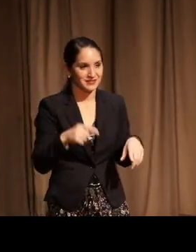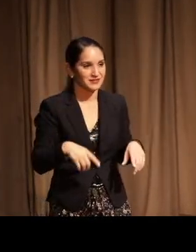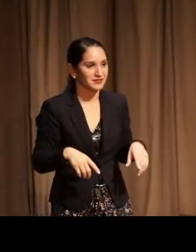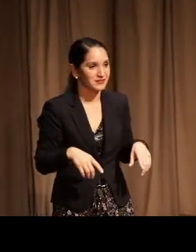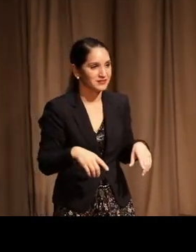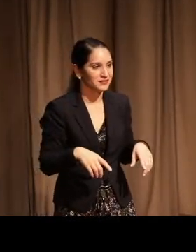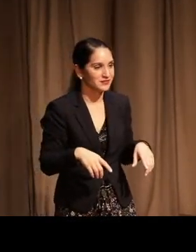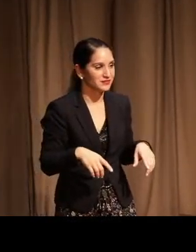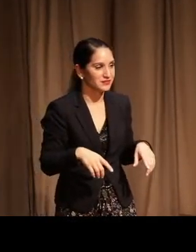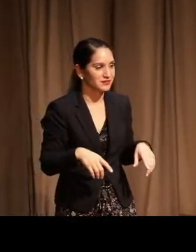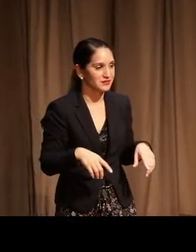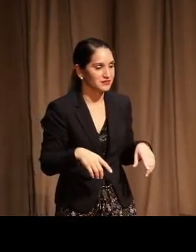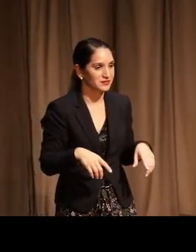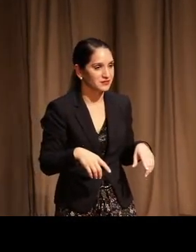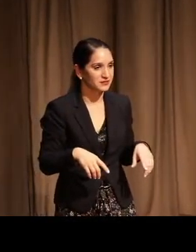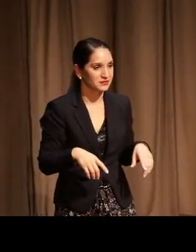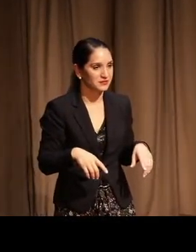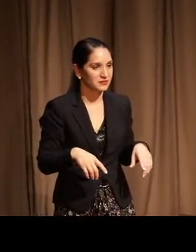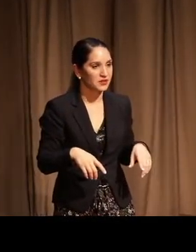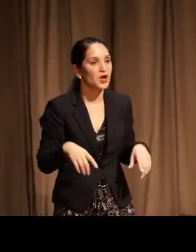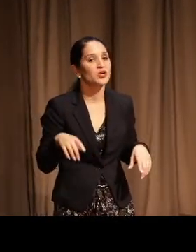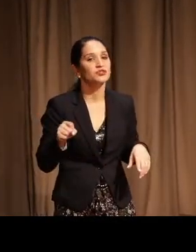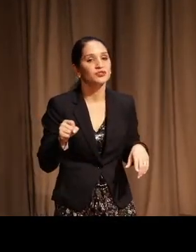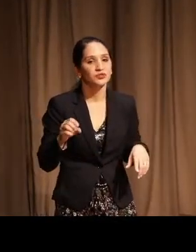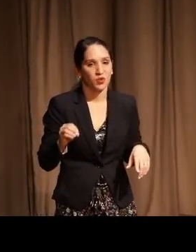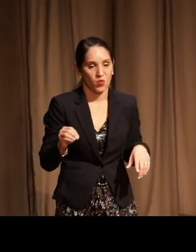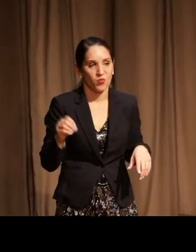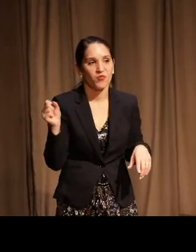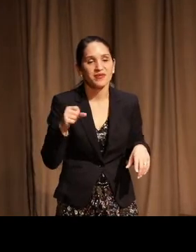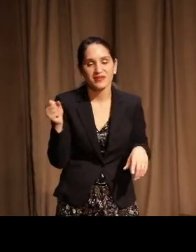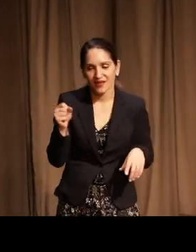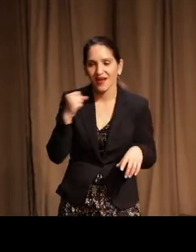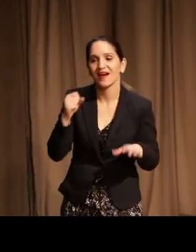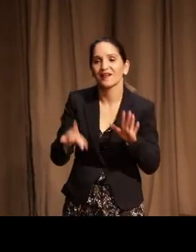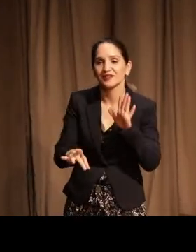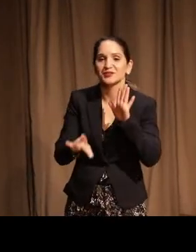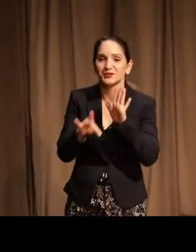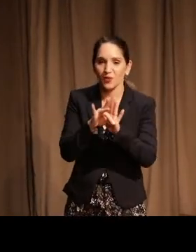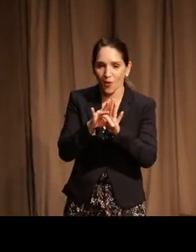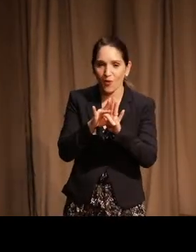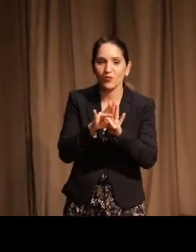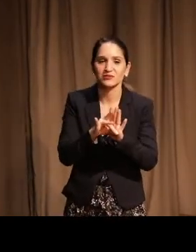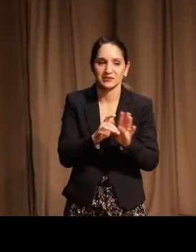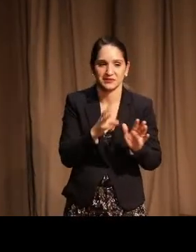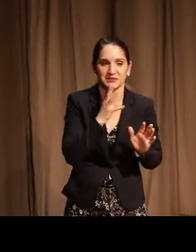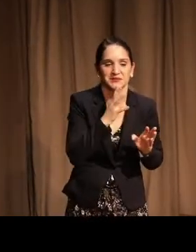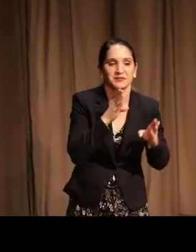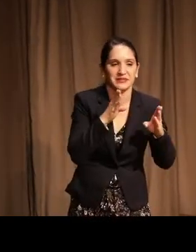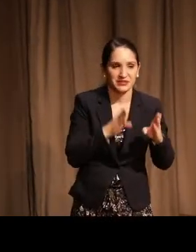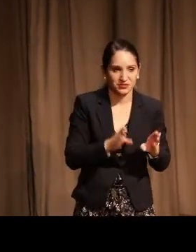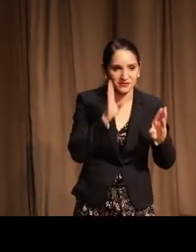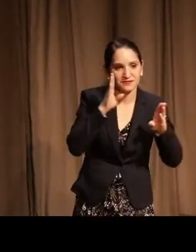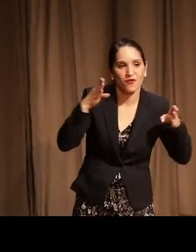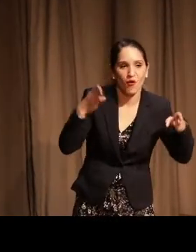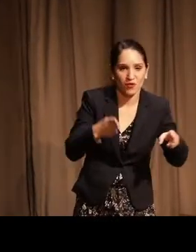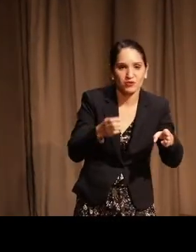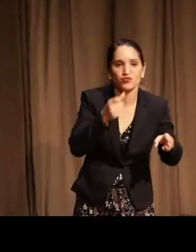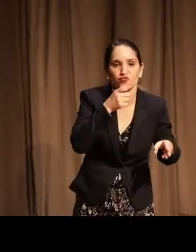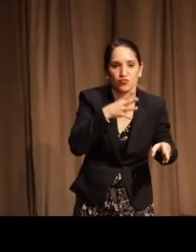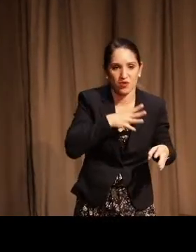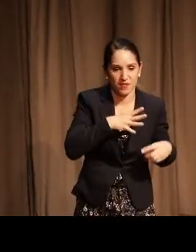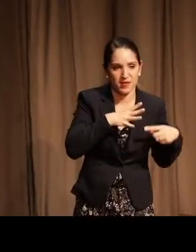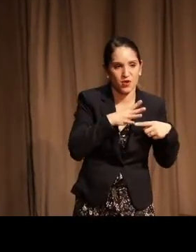So, yeah, I chose these figures, like, was a special focus on women who fought